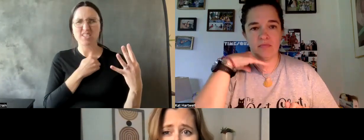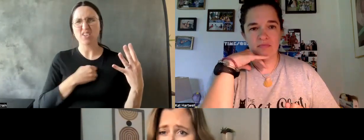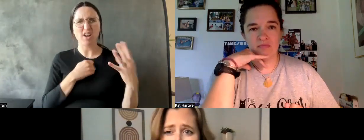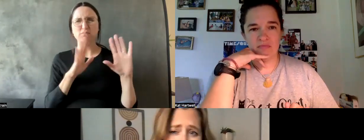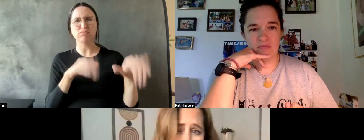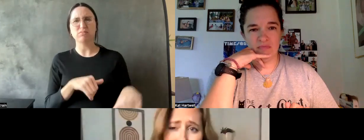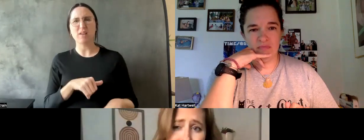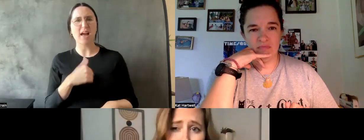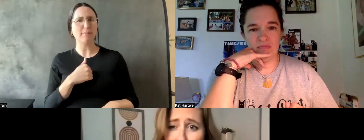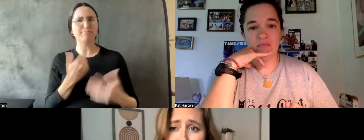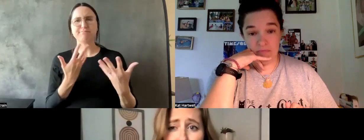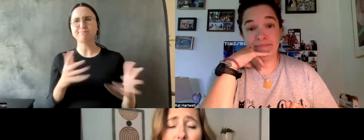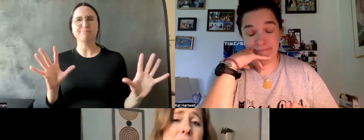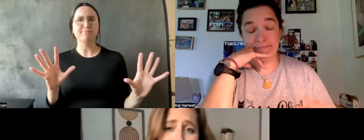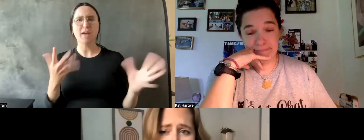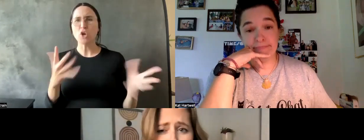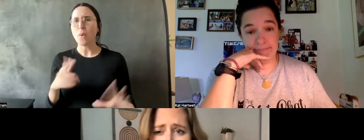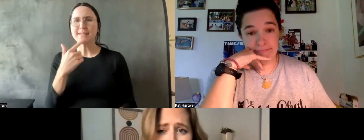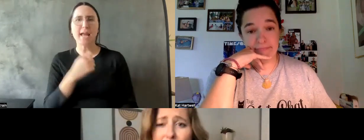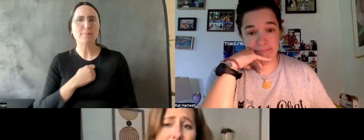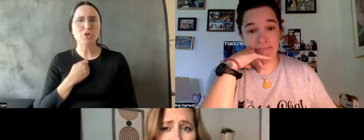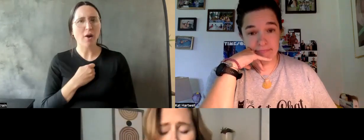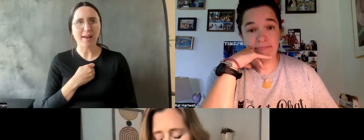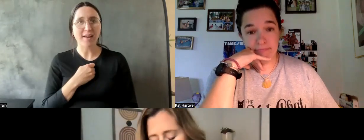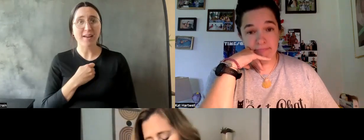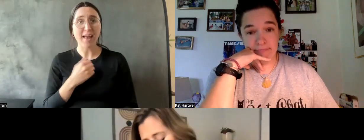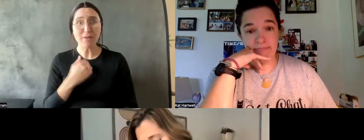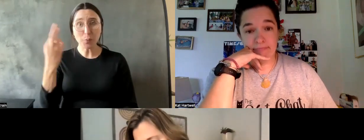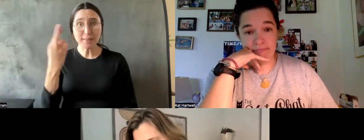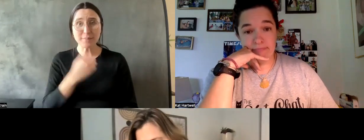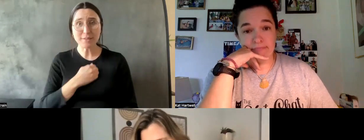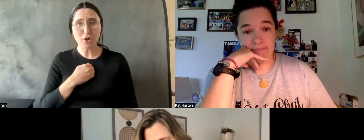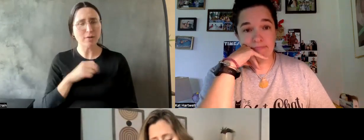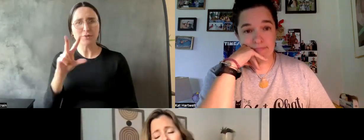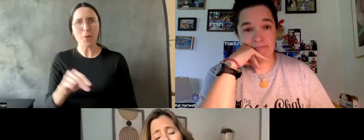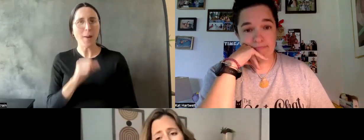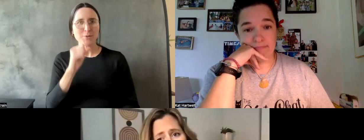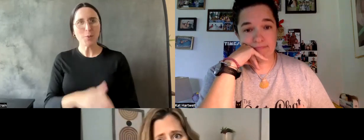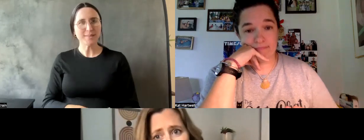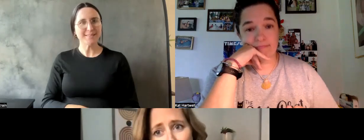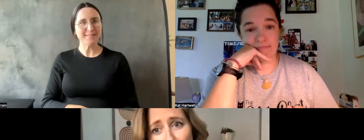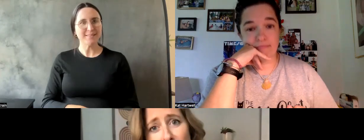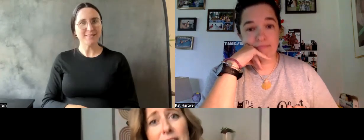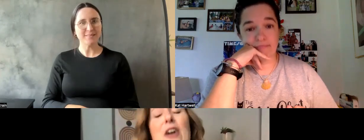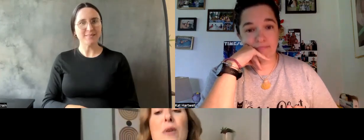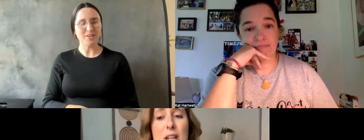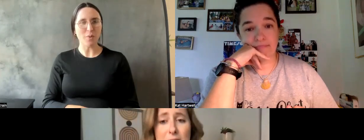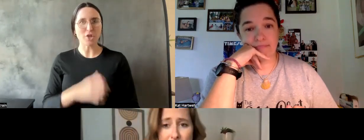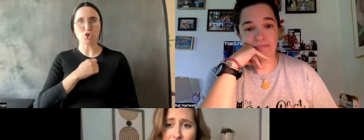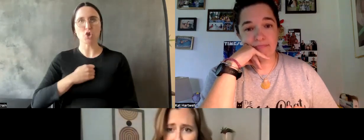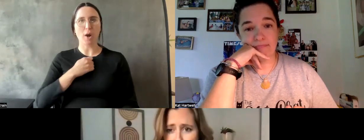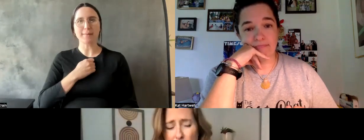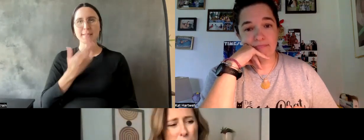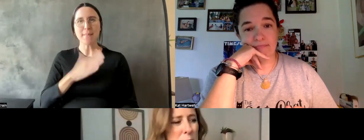sorry a lot for like, no, I have no reason to be sorry. It just comes out. Because I don't like to inconvenience people, right? Like, I don't want